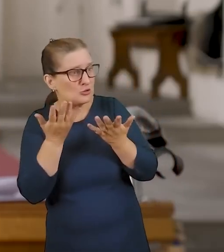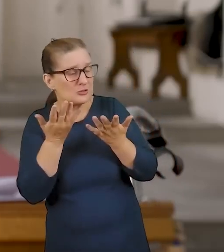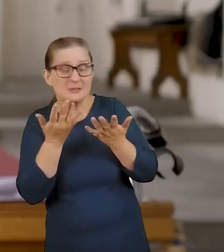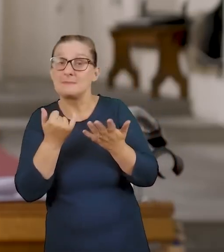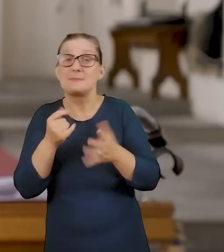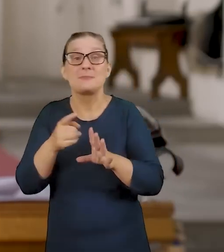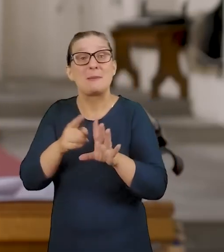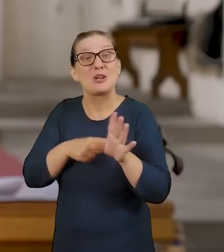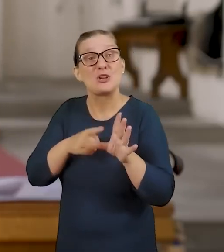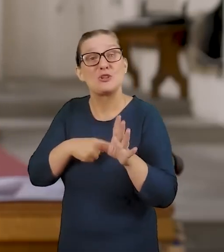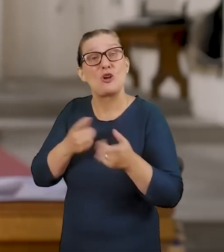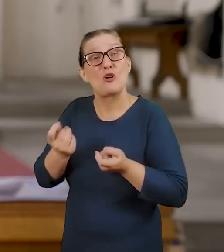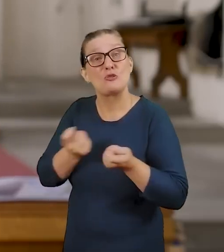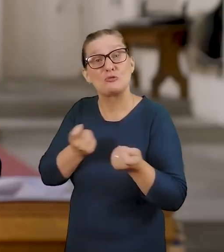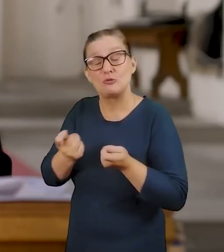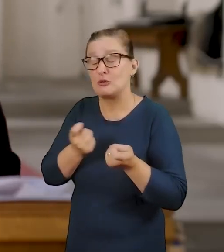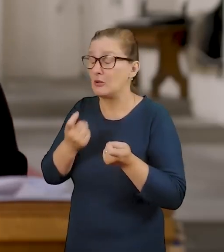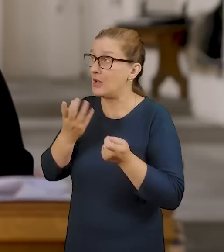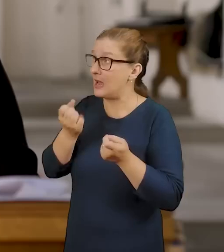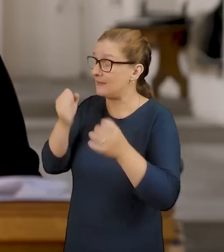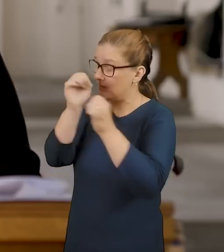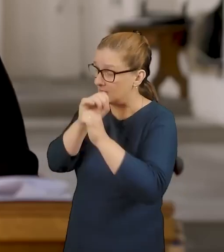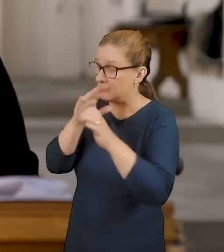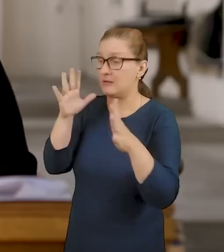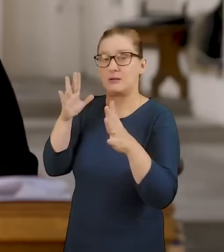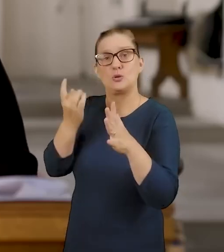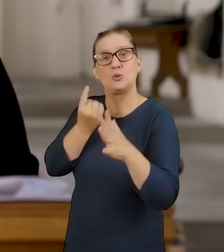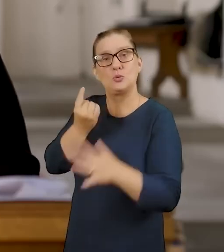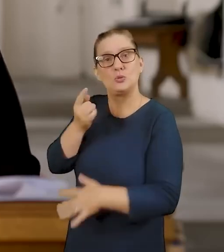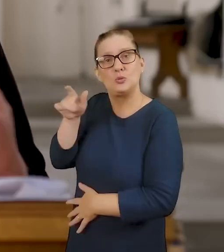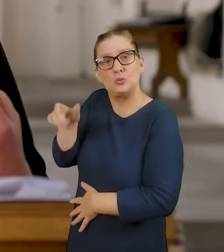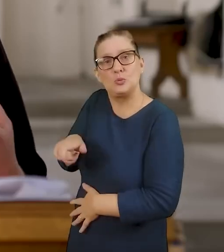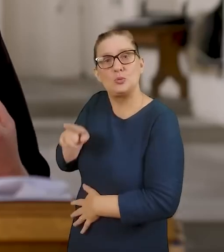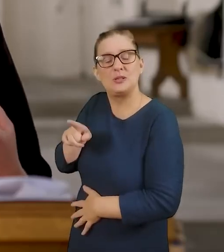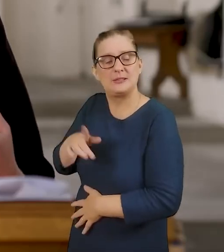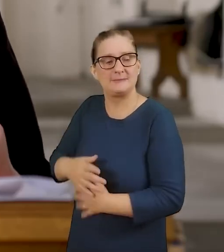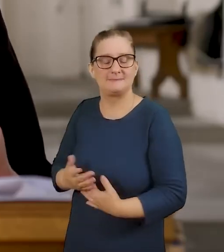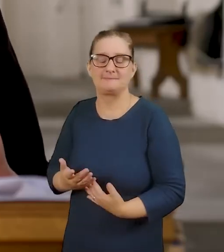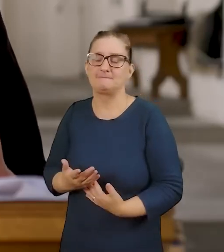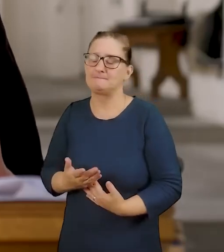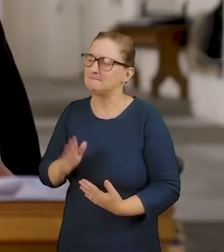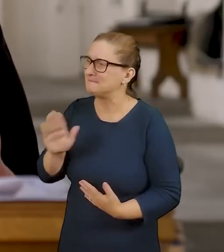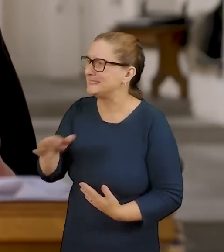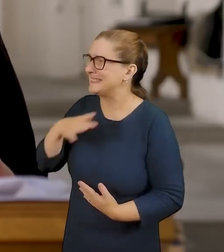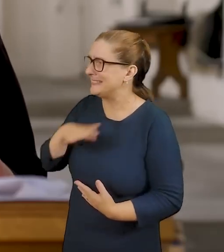only God is good. Maybe this young ruler has some insight about who Jesus really